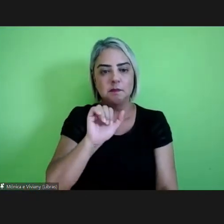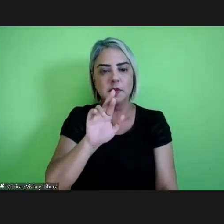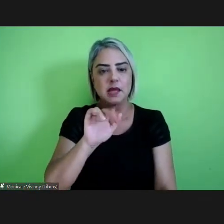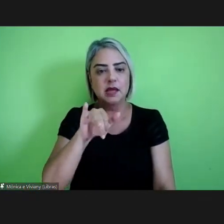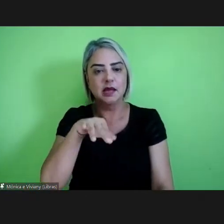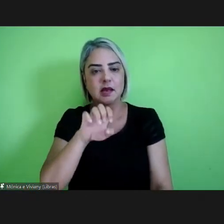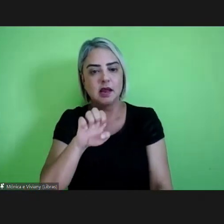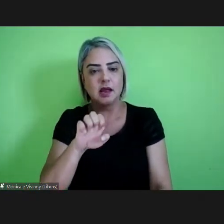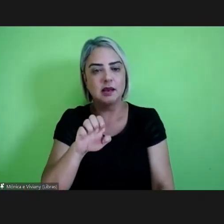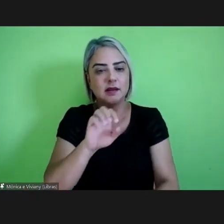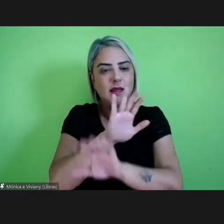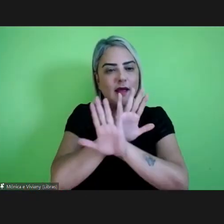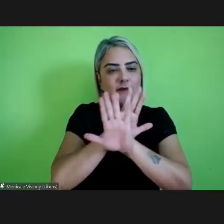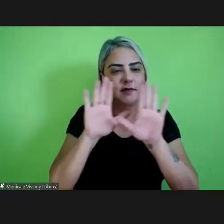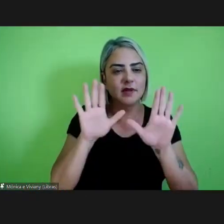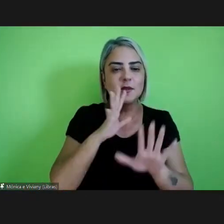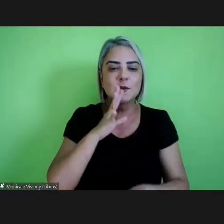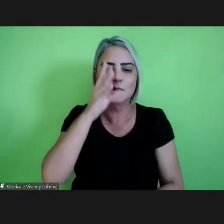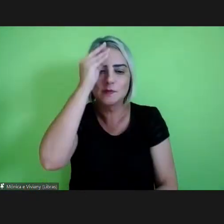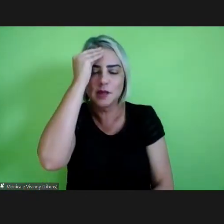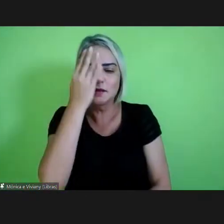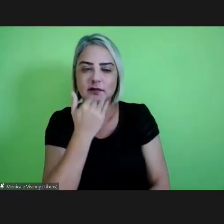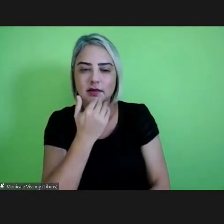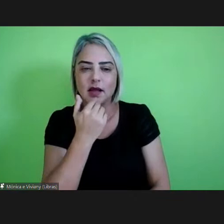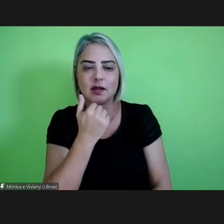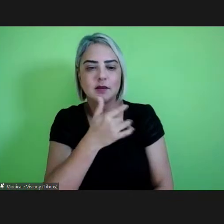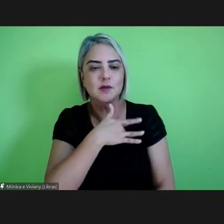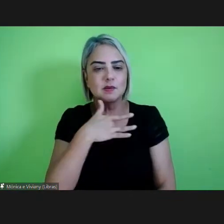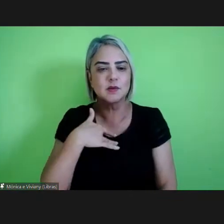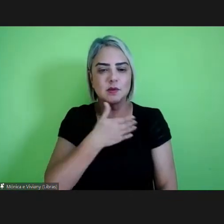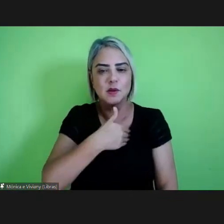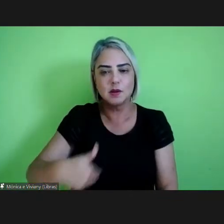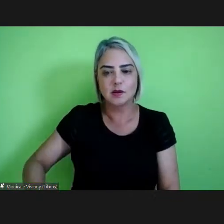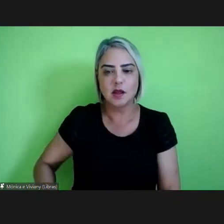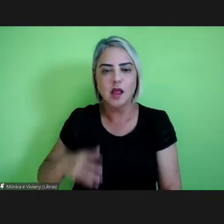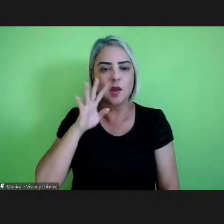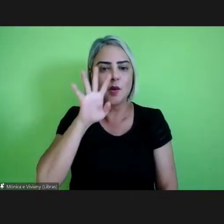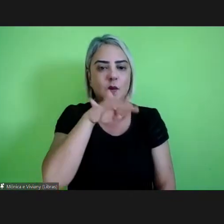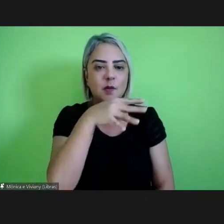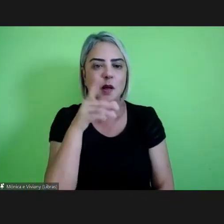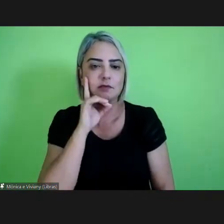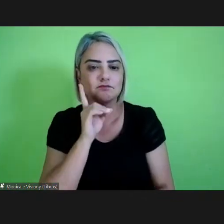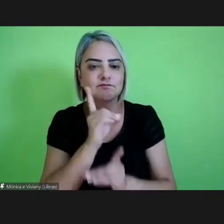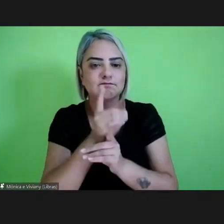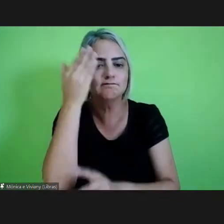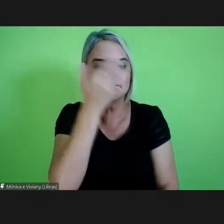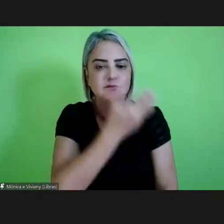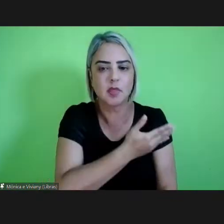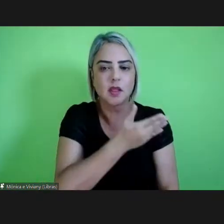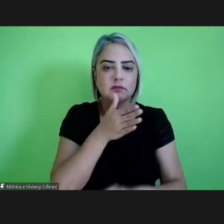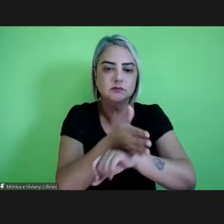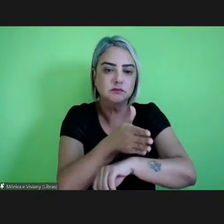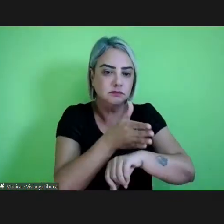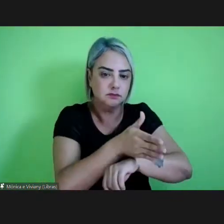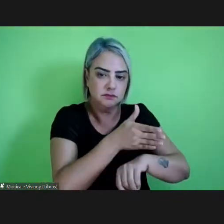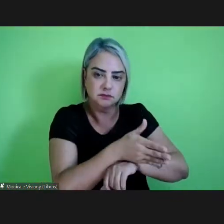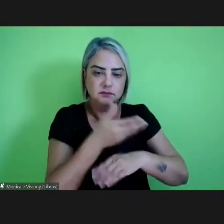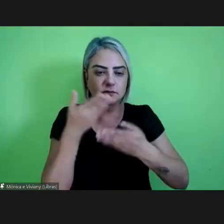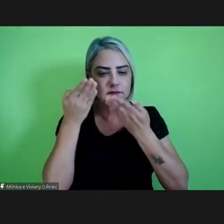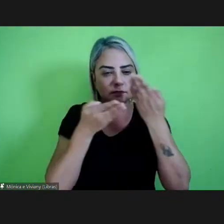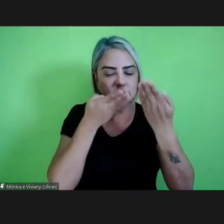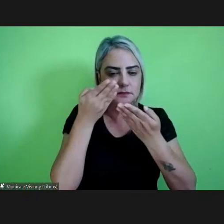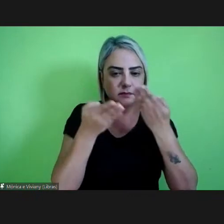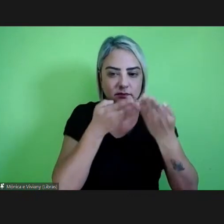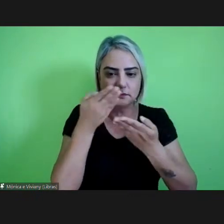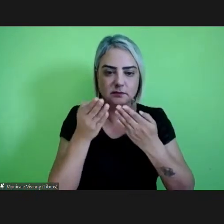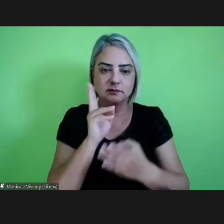and ABIREMI, the window of knowledge for public health nutrition, and the map of evidences about interventions